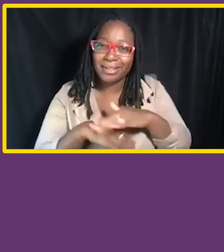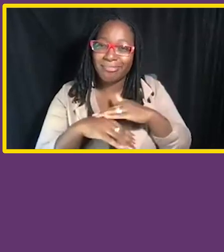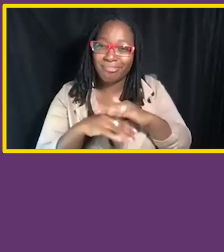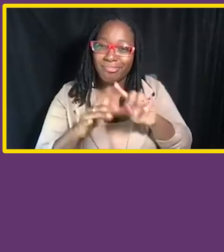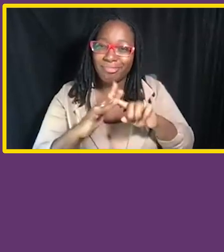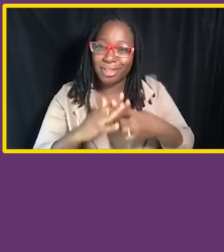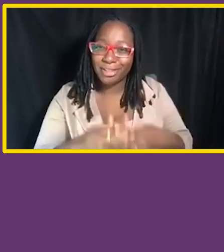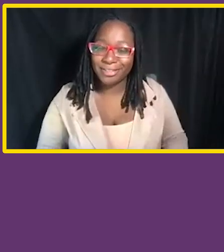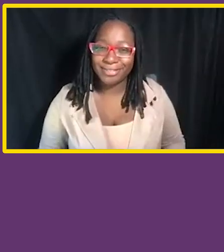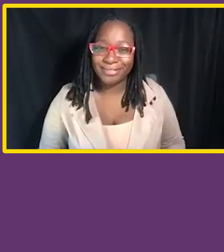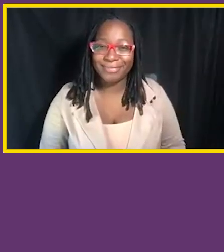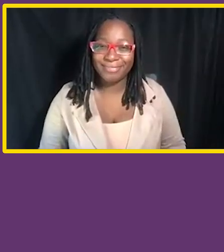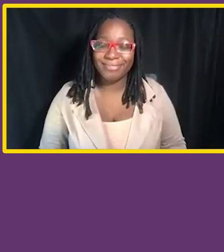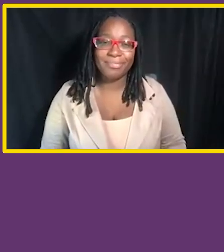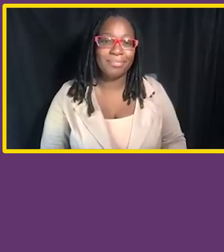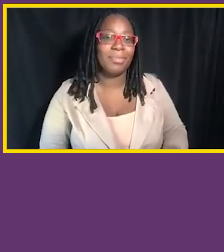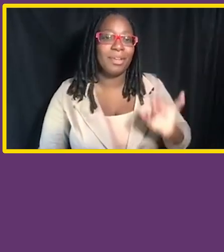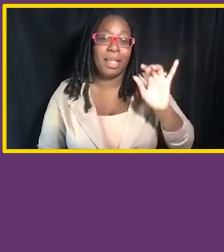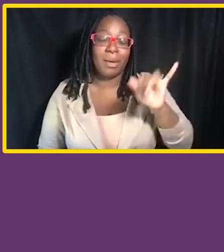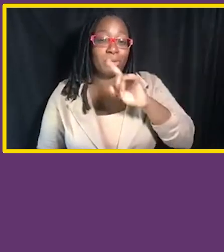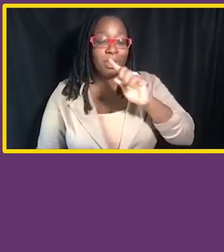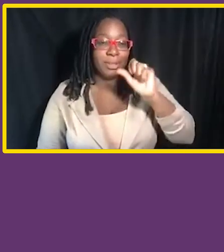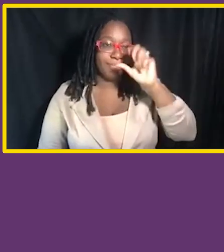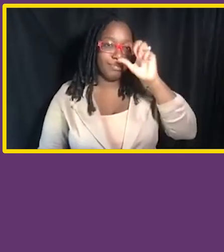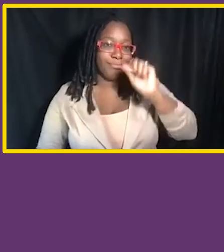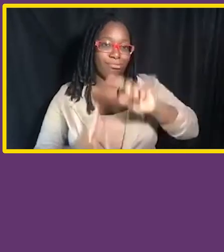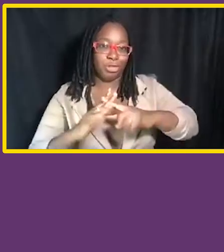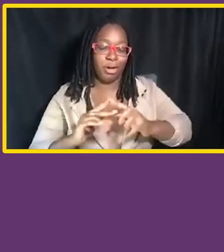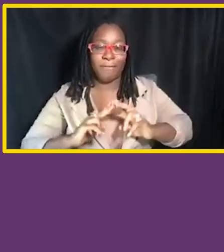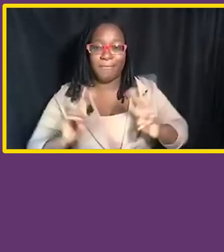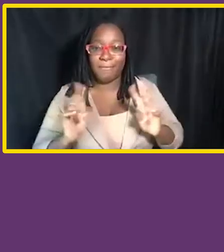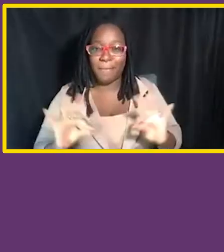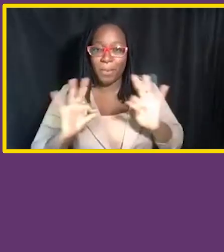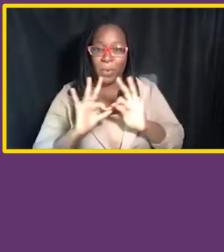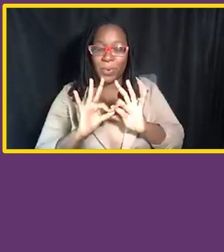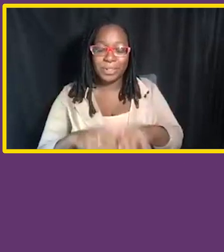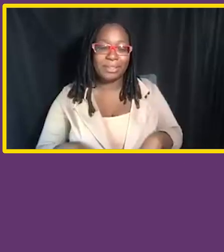I thought that was such an excellent start. That was so important. And I think that part of